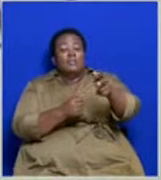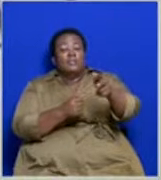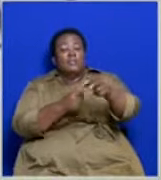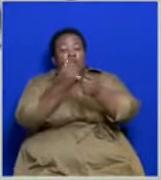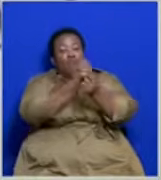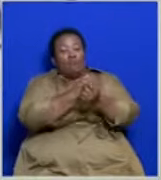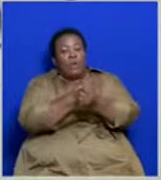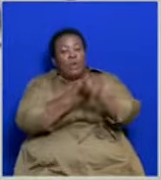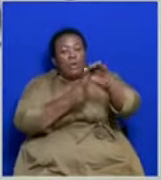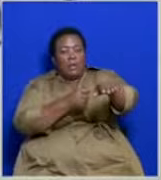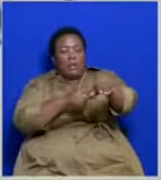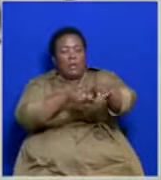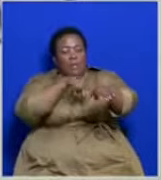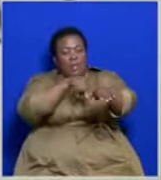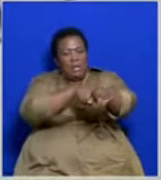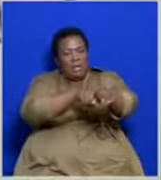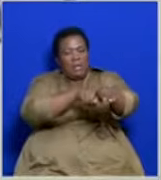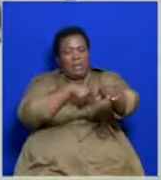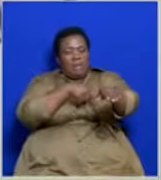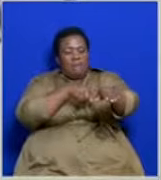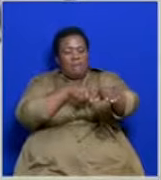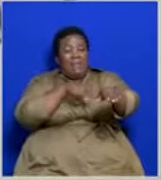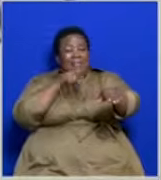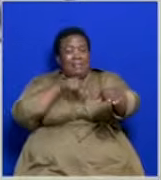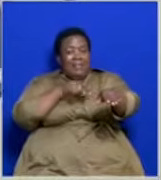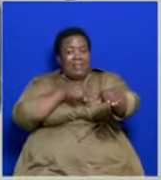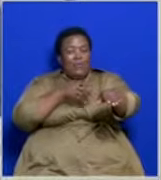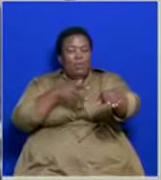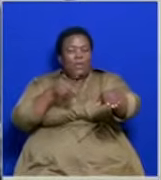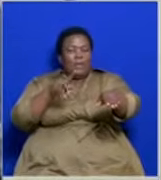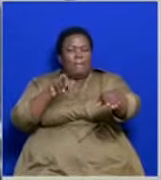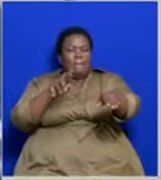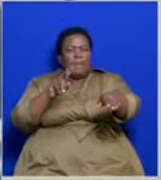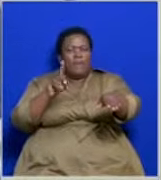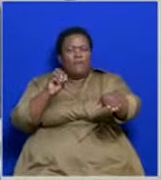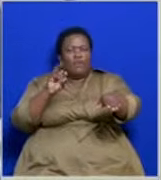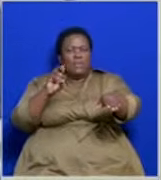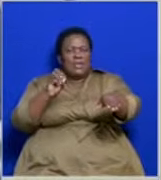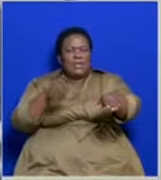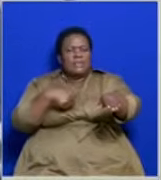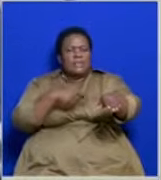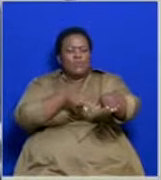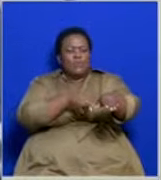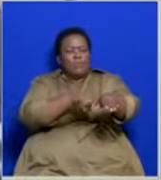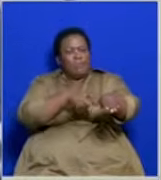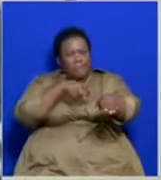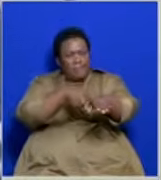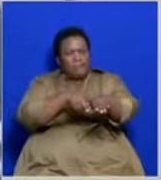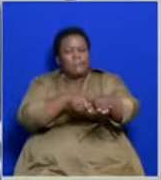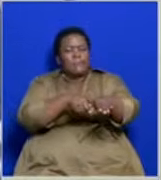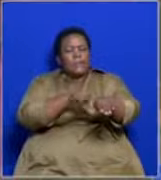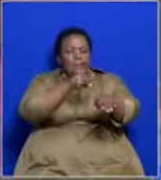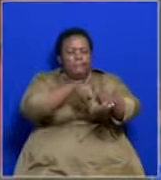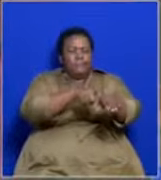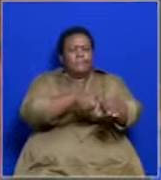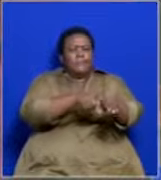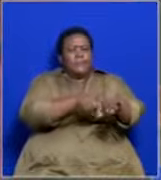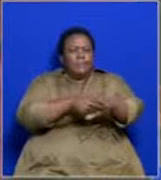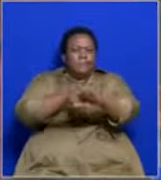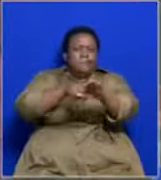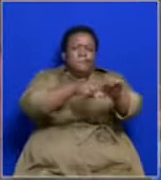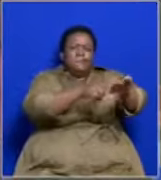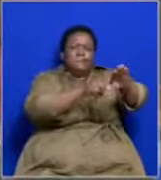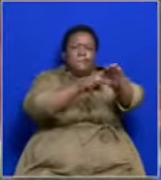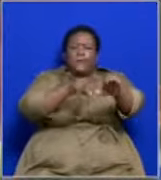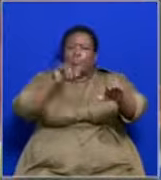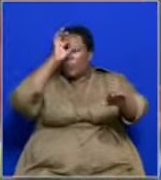loaded there in Patfontaine. The officers instructed me to drive the truck and follow